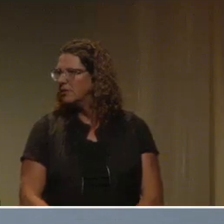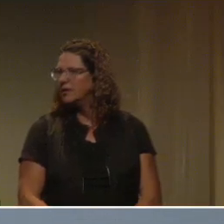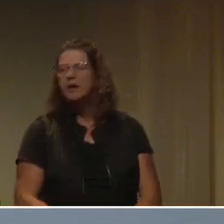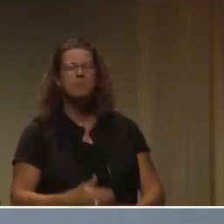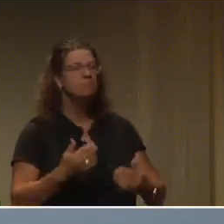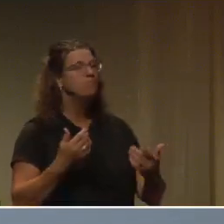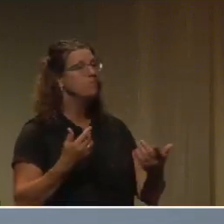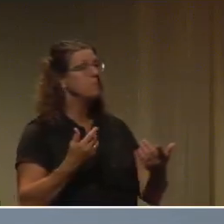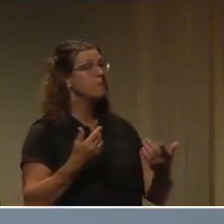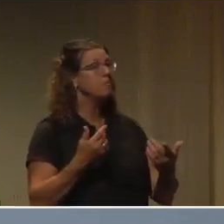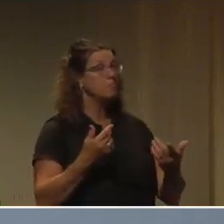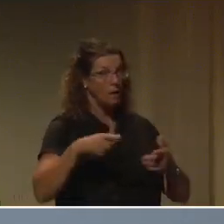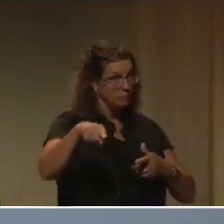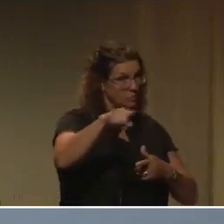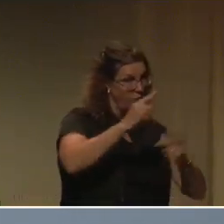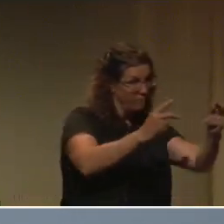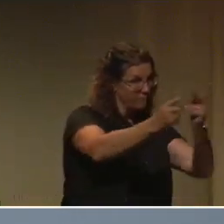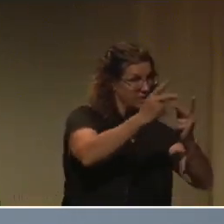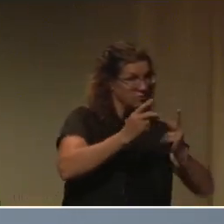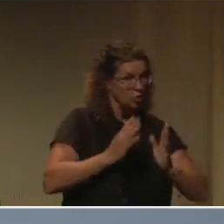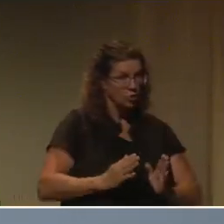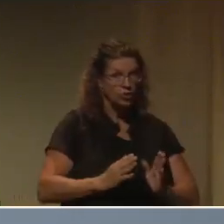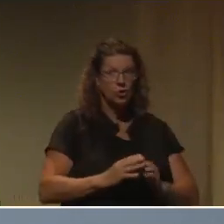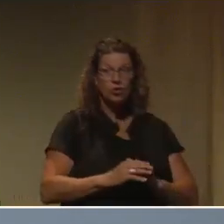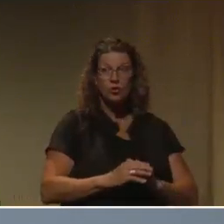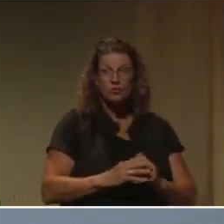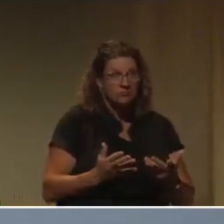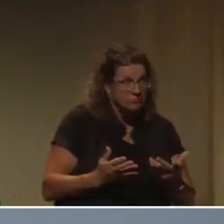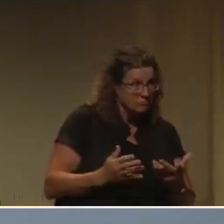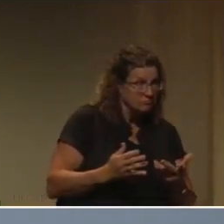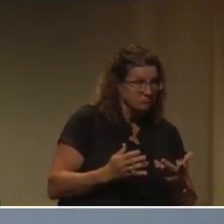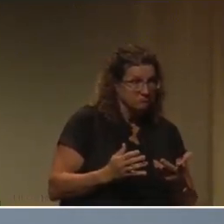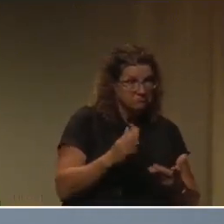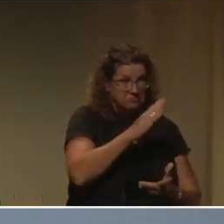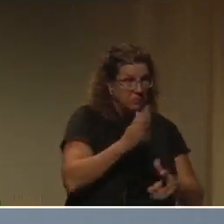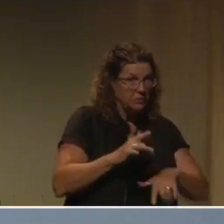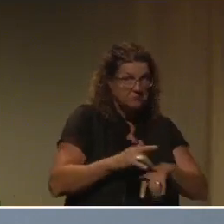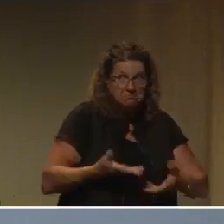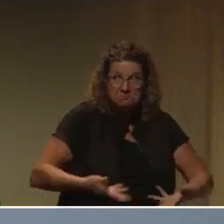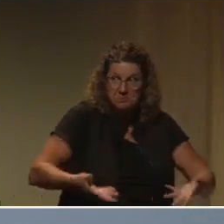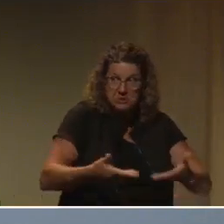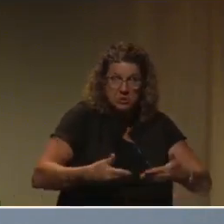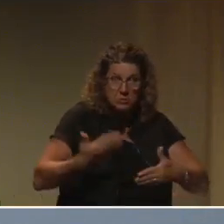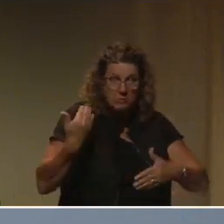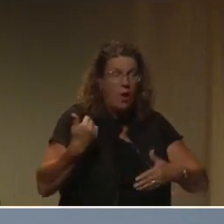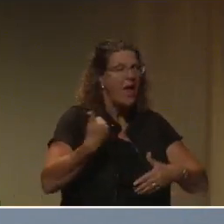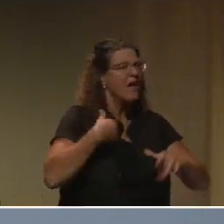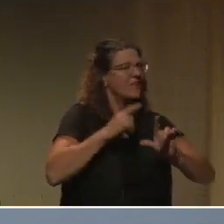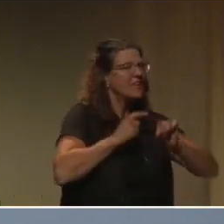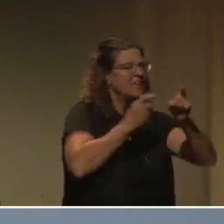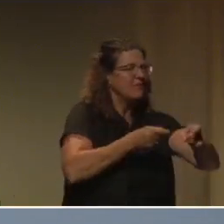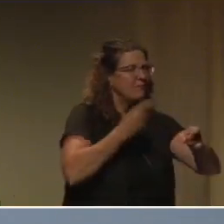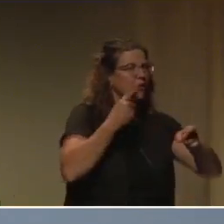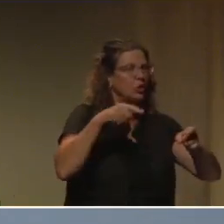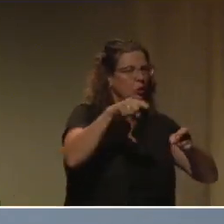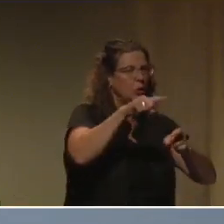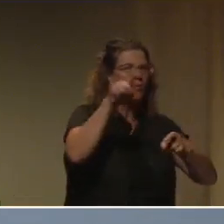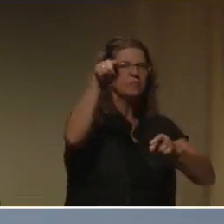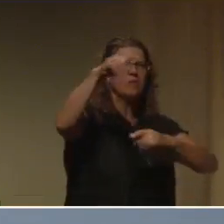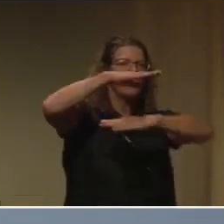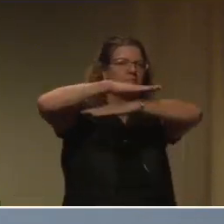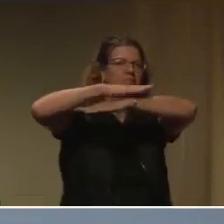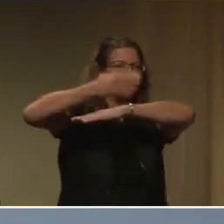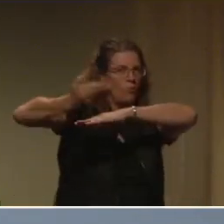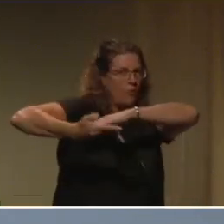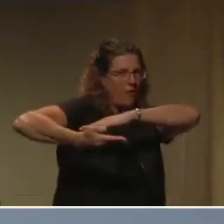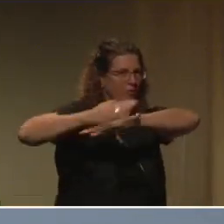here, if you're a guest, and you've never done this, there's a gift waiting for you at our welcome desk in the foyer. And hope you'll stop